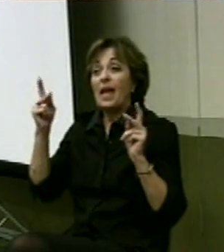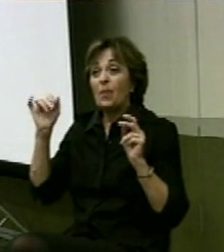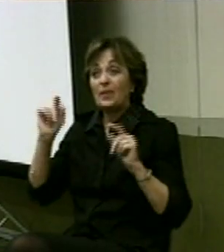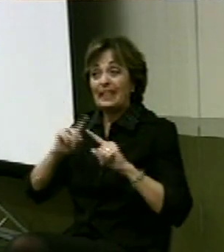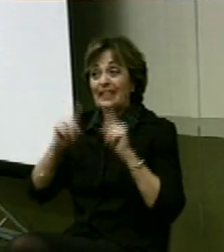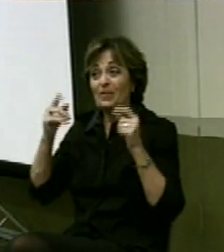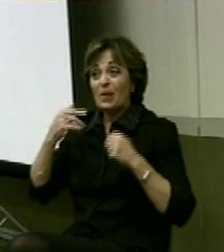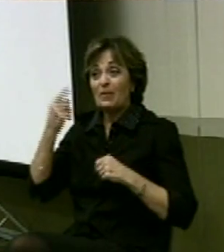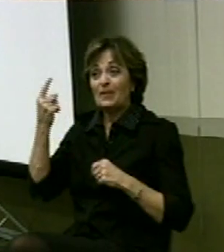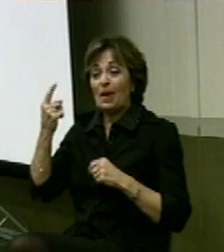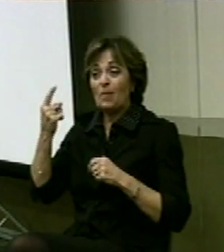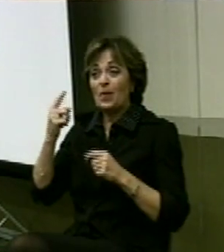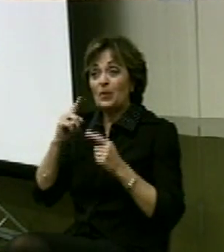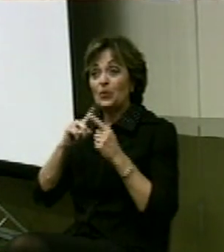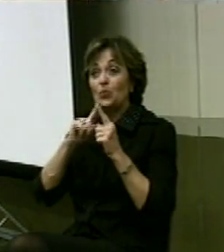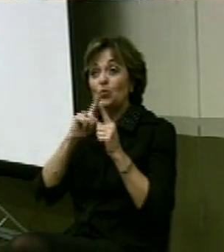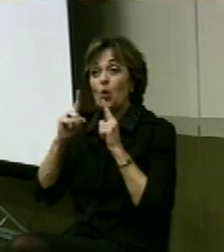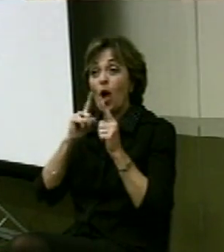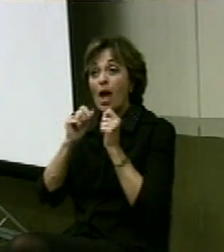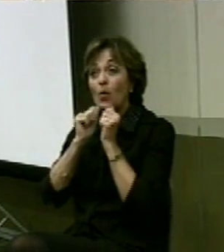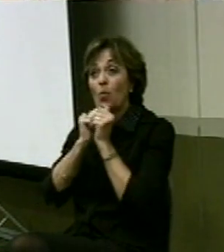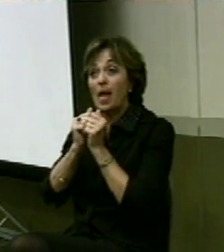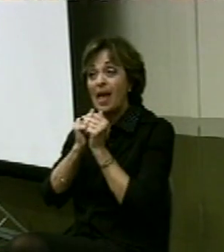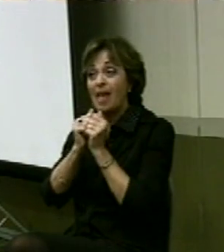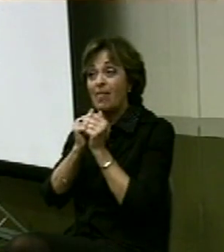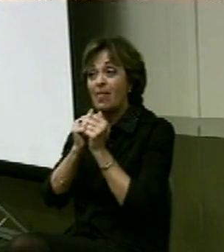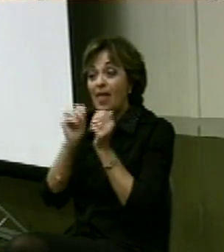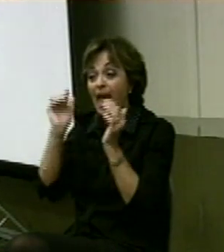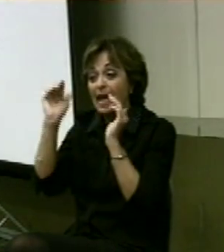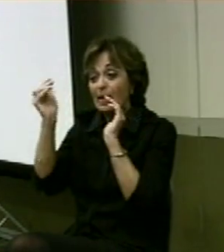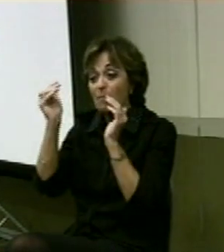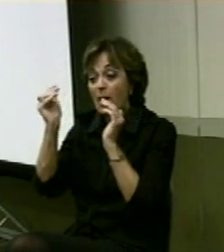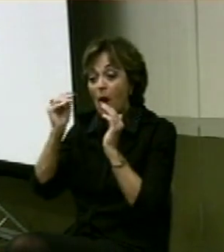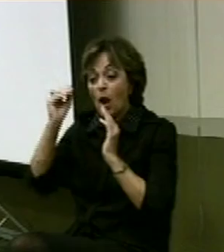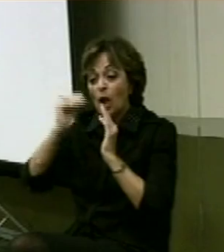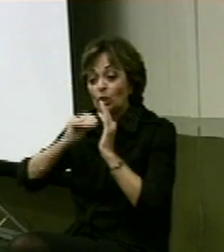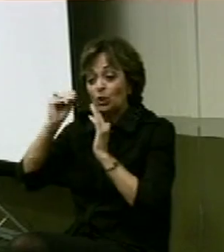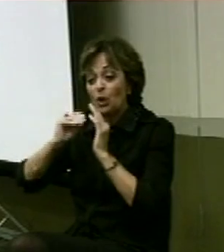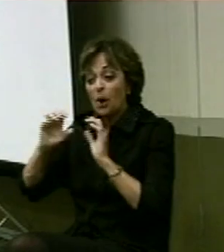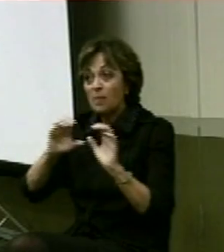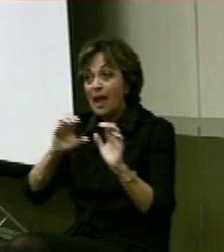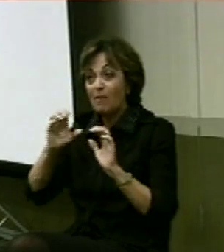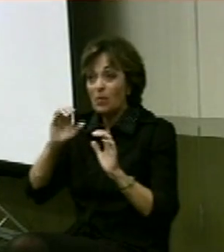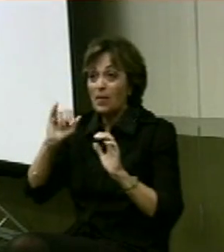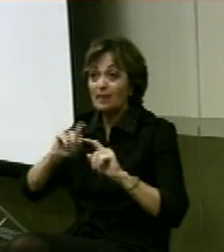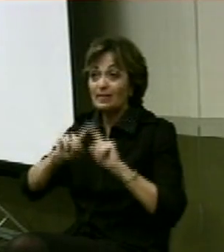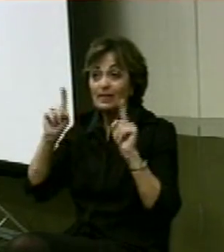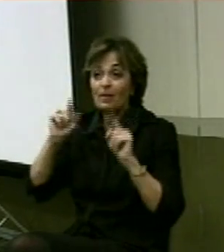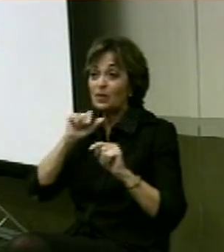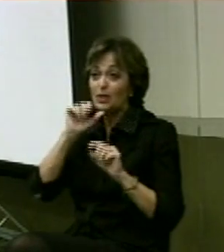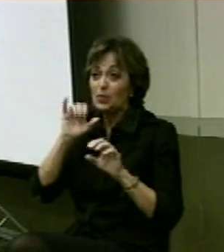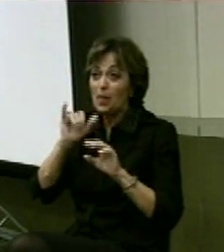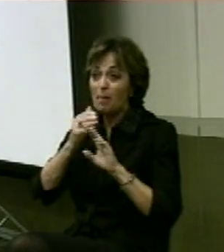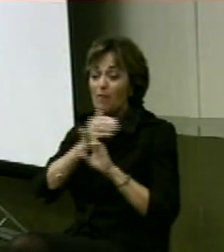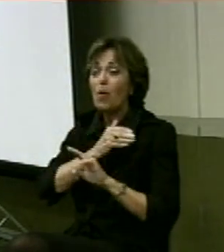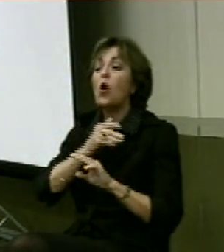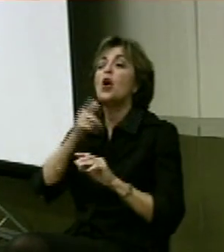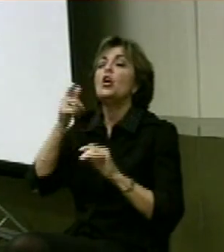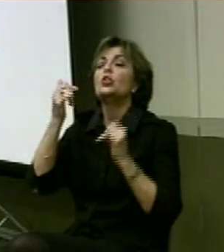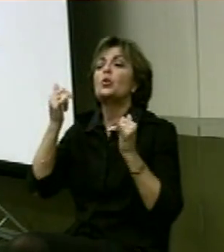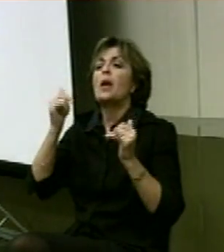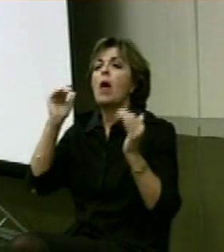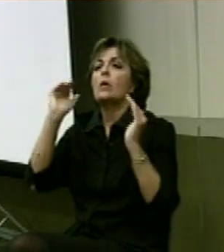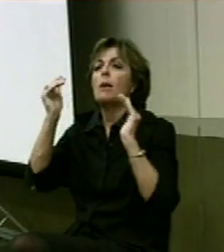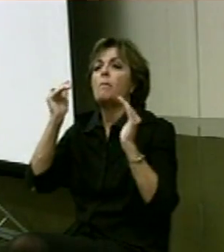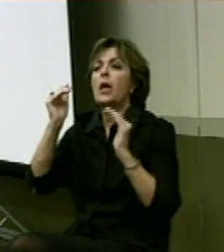Okay, how different was it to have somebody to talk to while you charted behavior? Haven't done that before, have you? So look at compare your